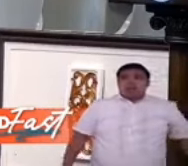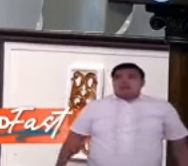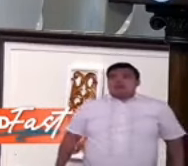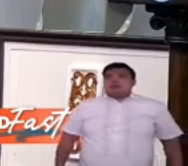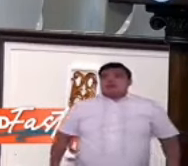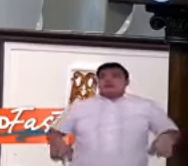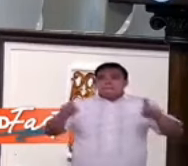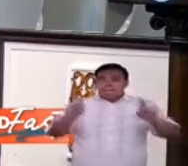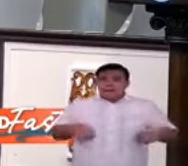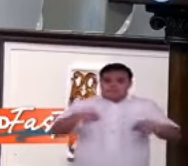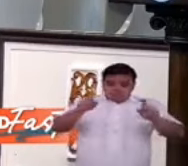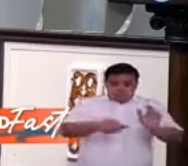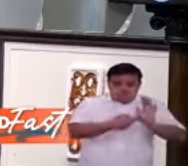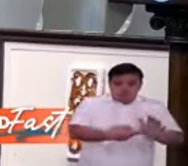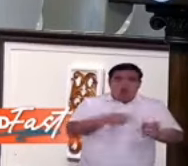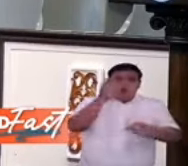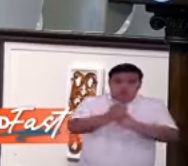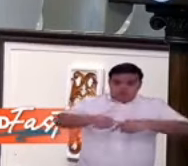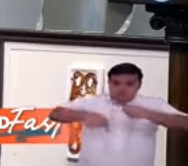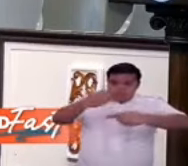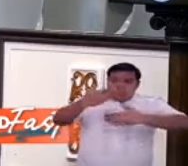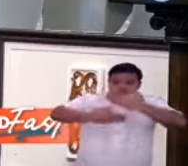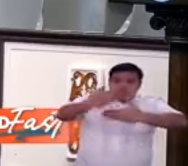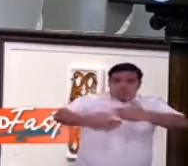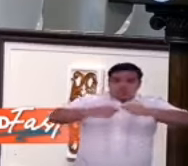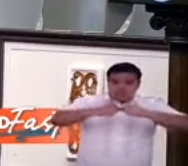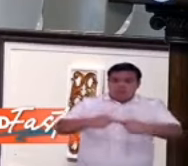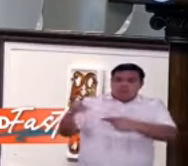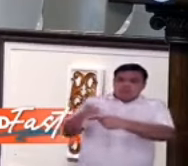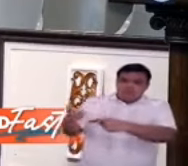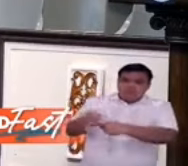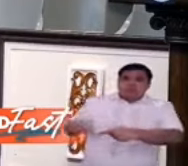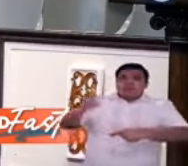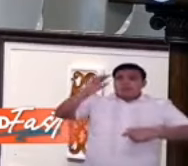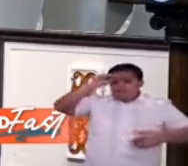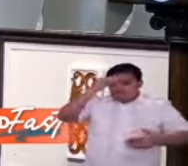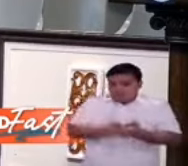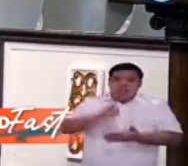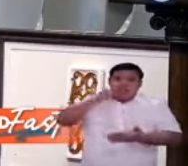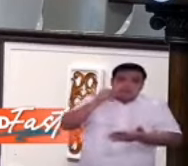So correct with consistency. Discipline your child.